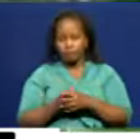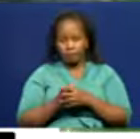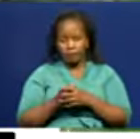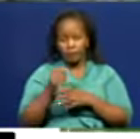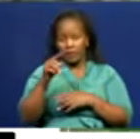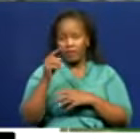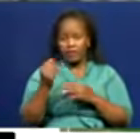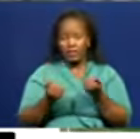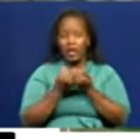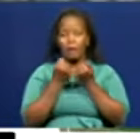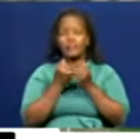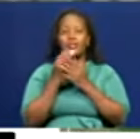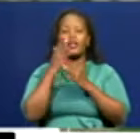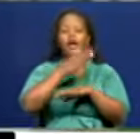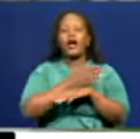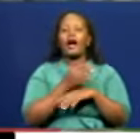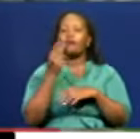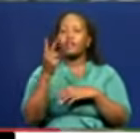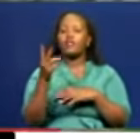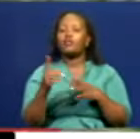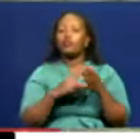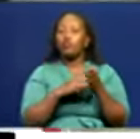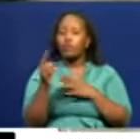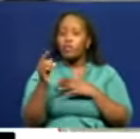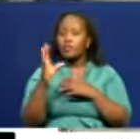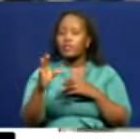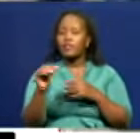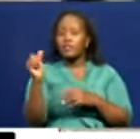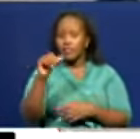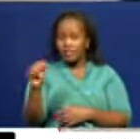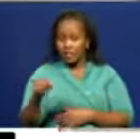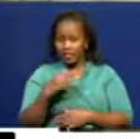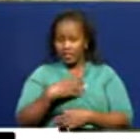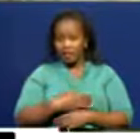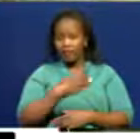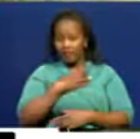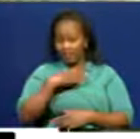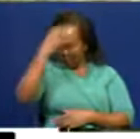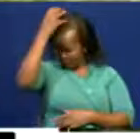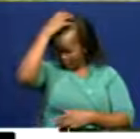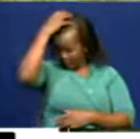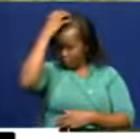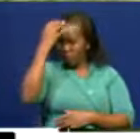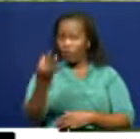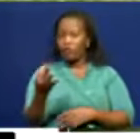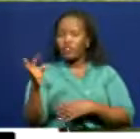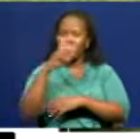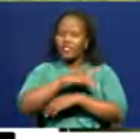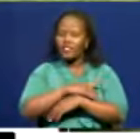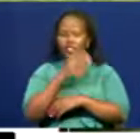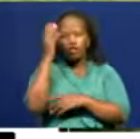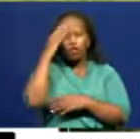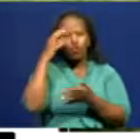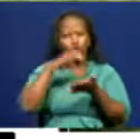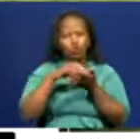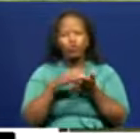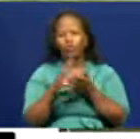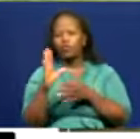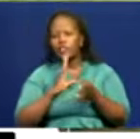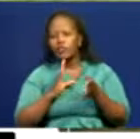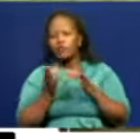a fortnight after Interior Cabinet Secretary Kithure Kindiki visited Lamu for a three-day tour to assess the security situation in the